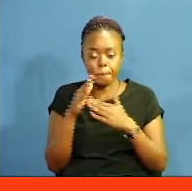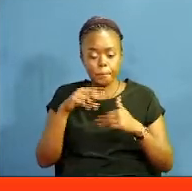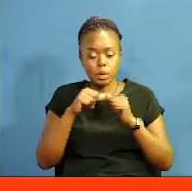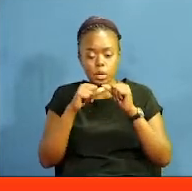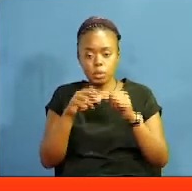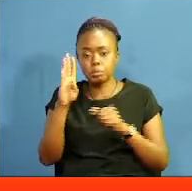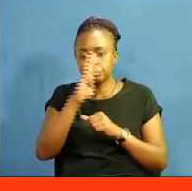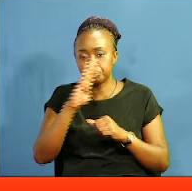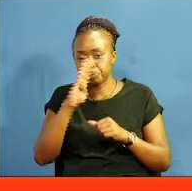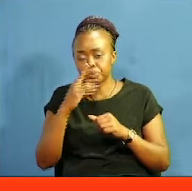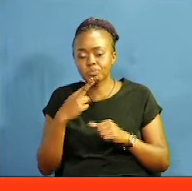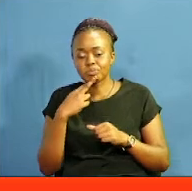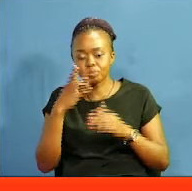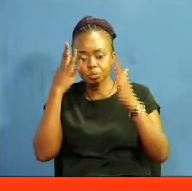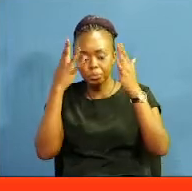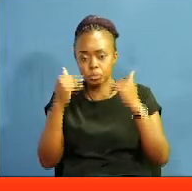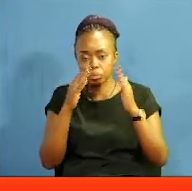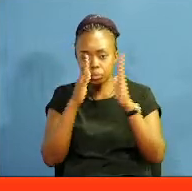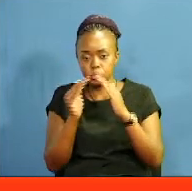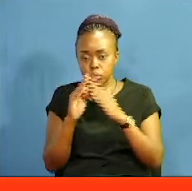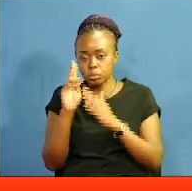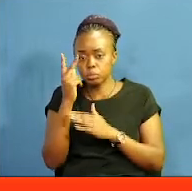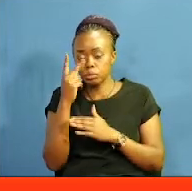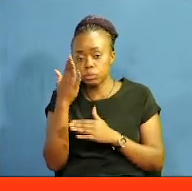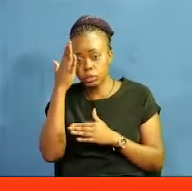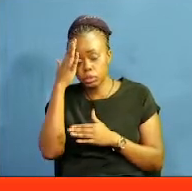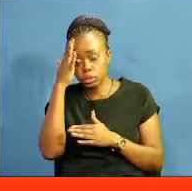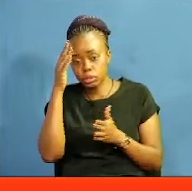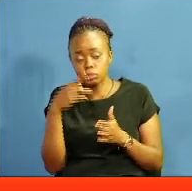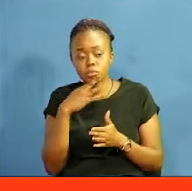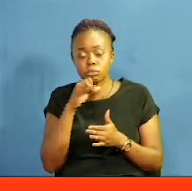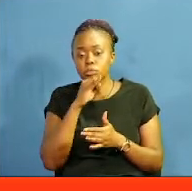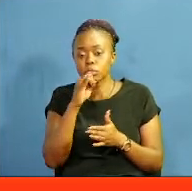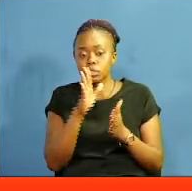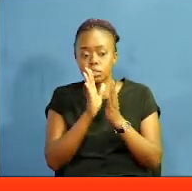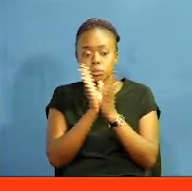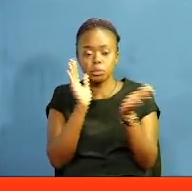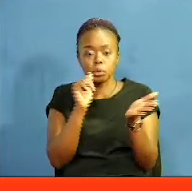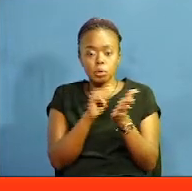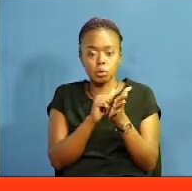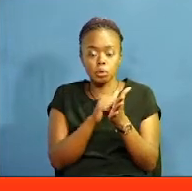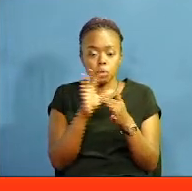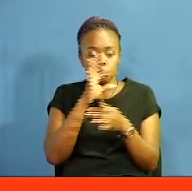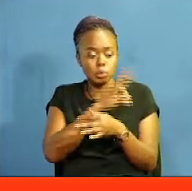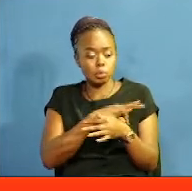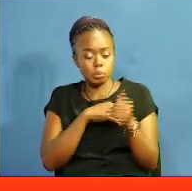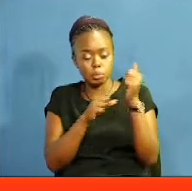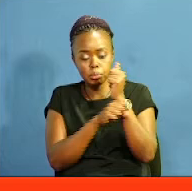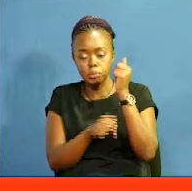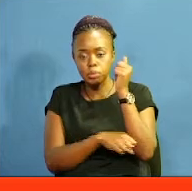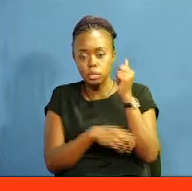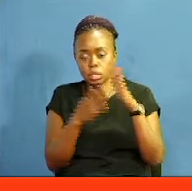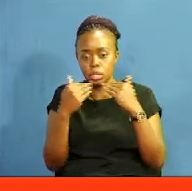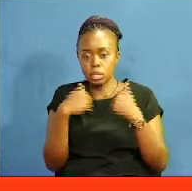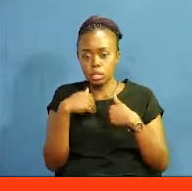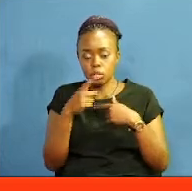Now, the billionaires that are now mentioned here, the Mount Kenya Foundation, do you think there is much more than the financial support they have for